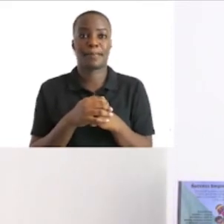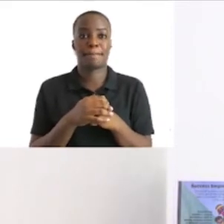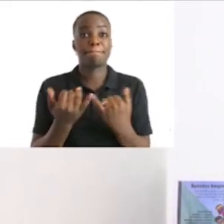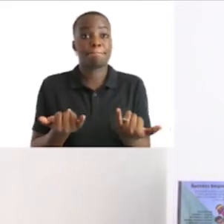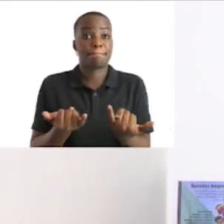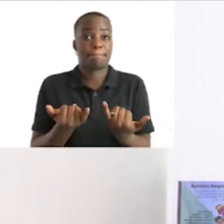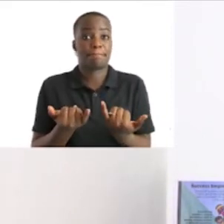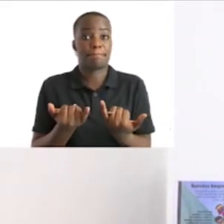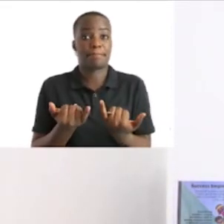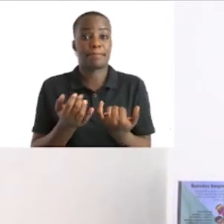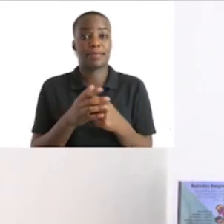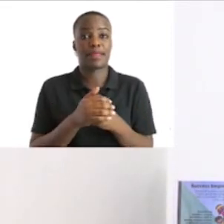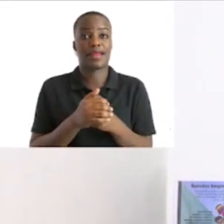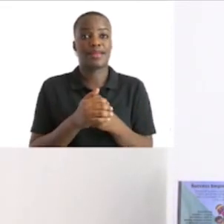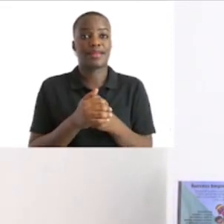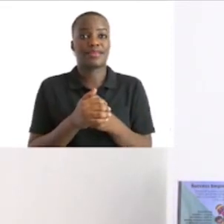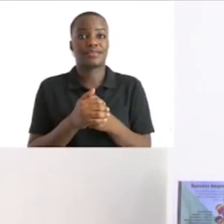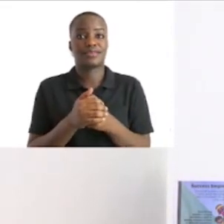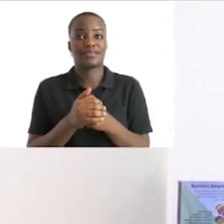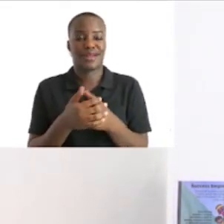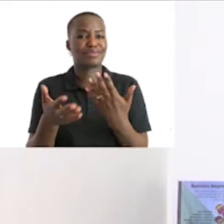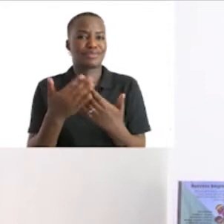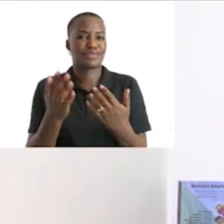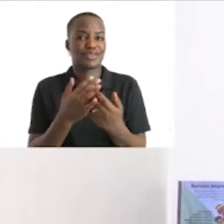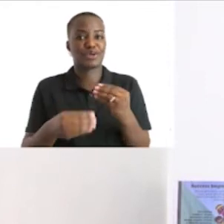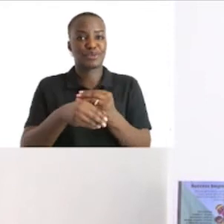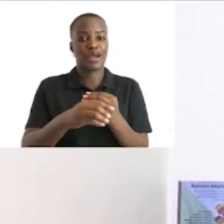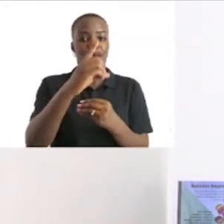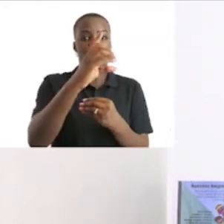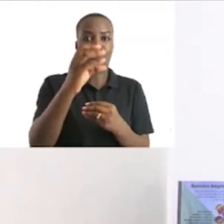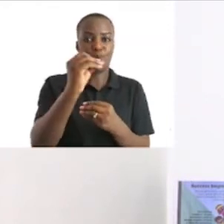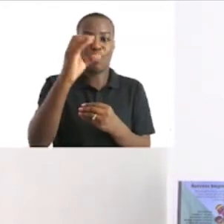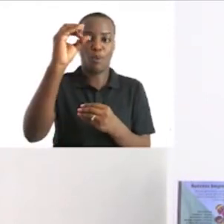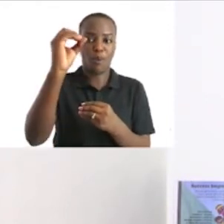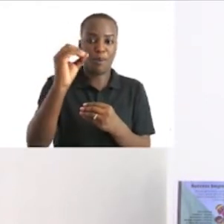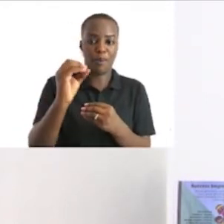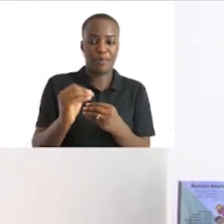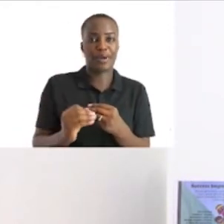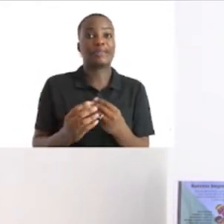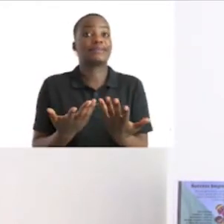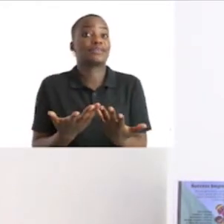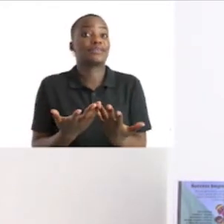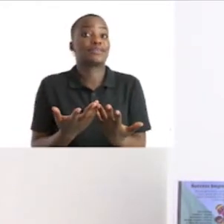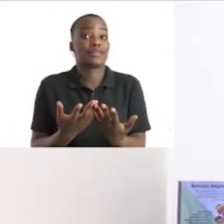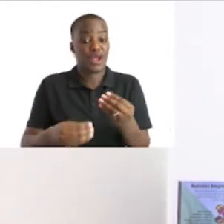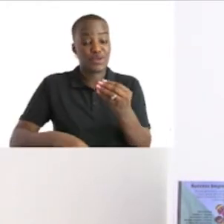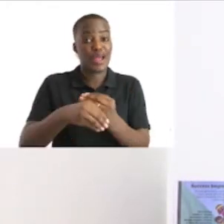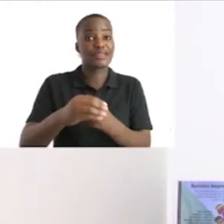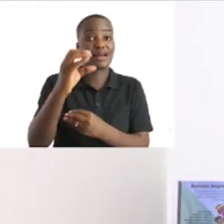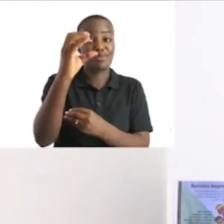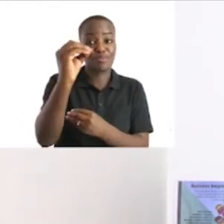Now you are able to do the decade sum. You are going to just add a 0 to your